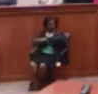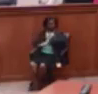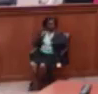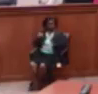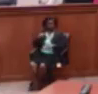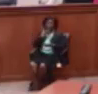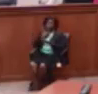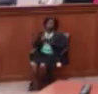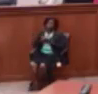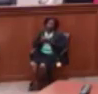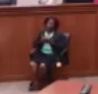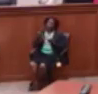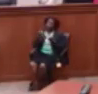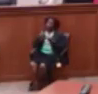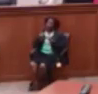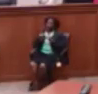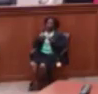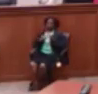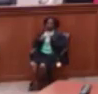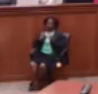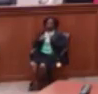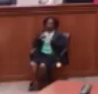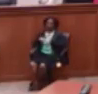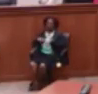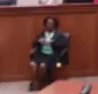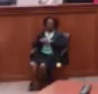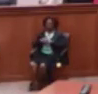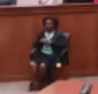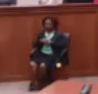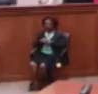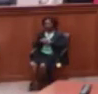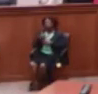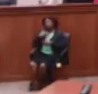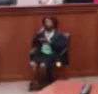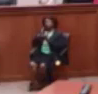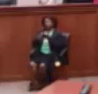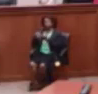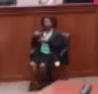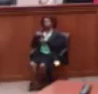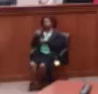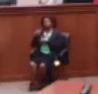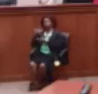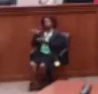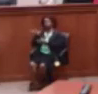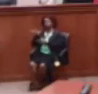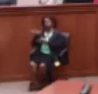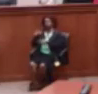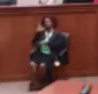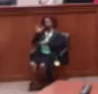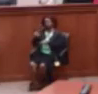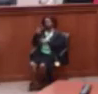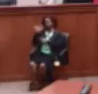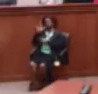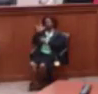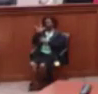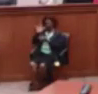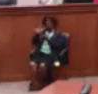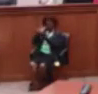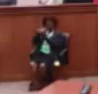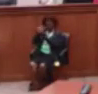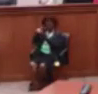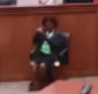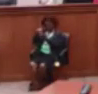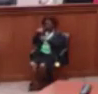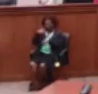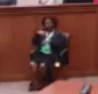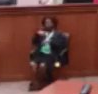One particular issue that has arisen, and I see I have some partners from Central Louisiana, that this may have been addressed, and forgive me if it hasn't, Mr. Bradford,